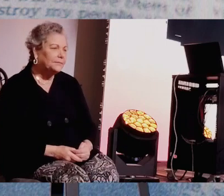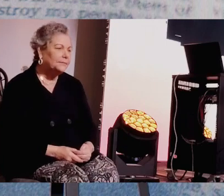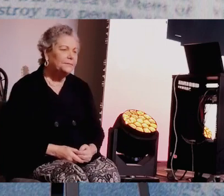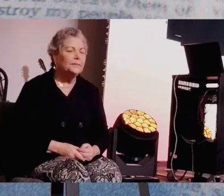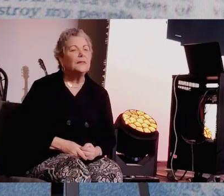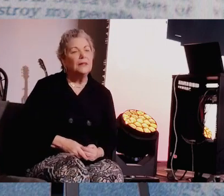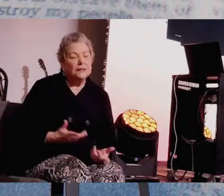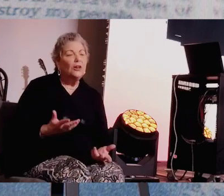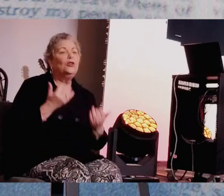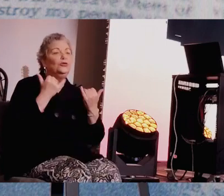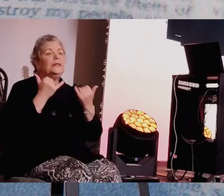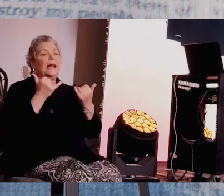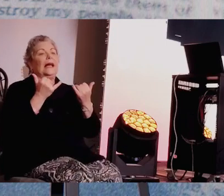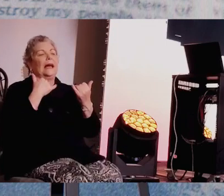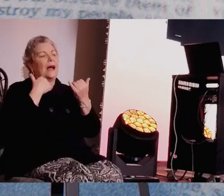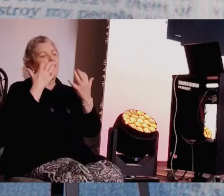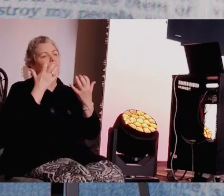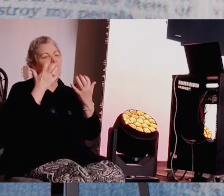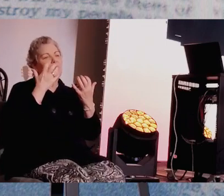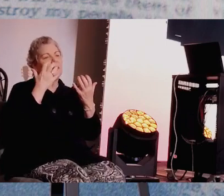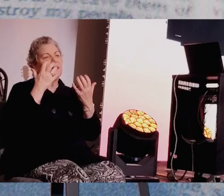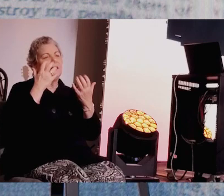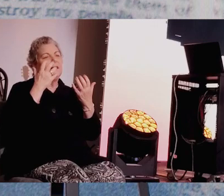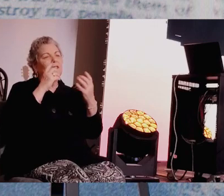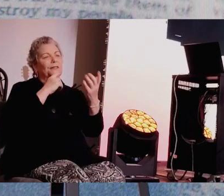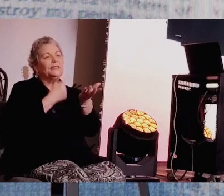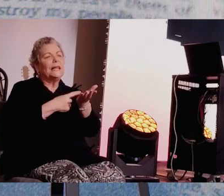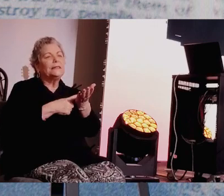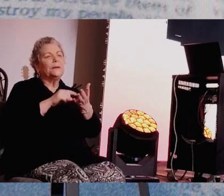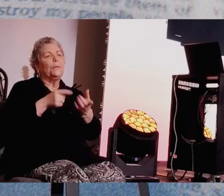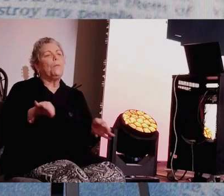so today I want to look at the importance of worshiping in spirit and in truth.